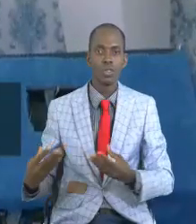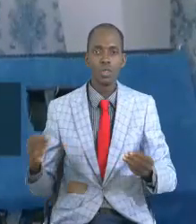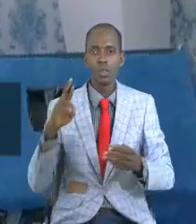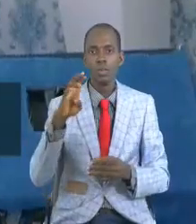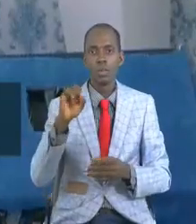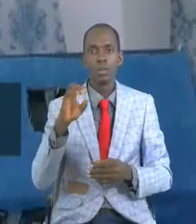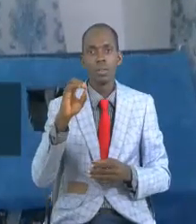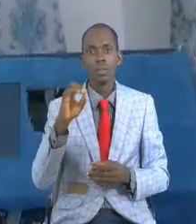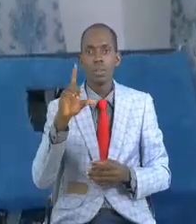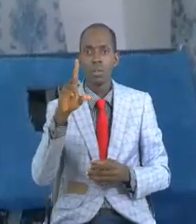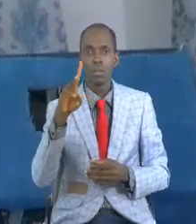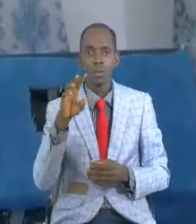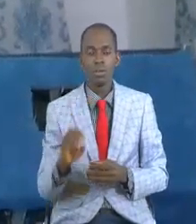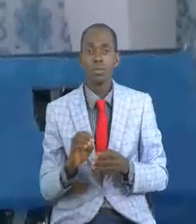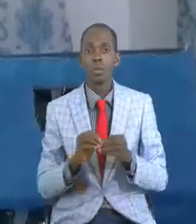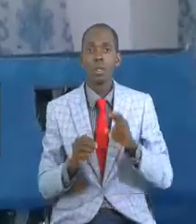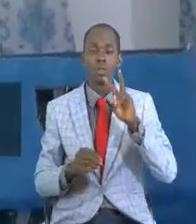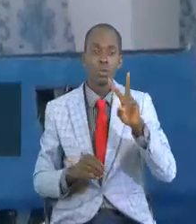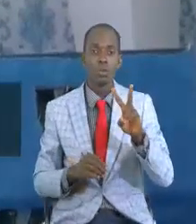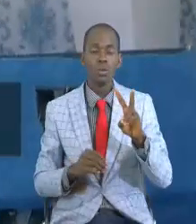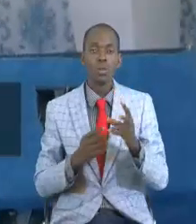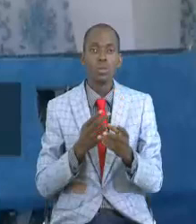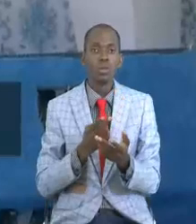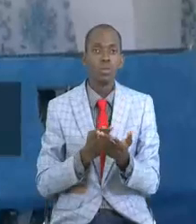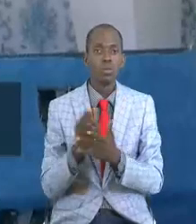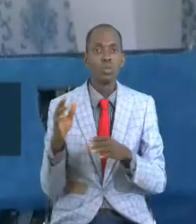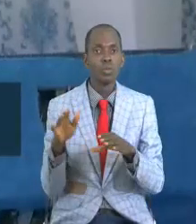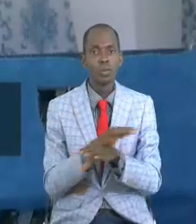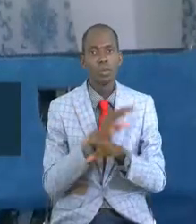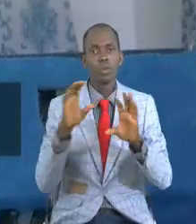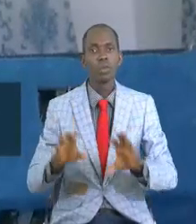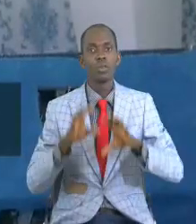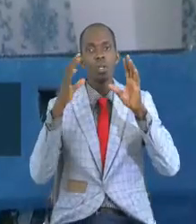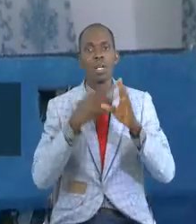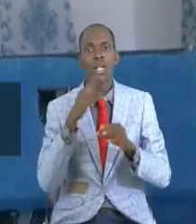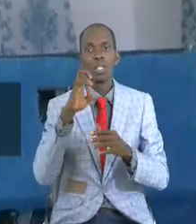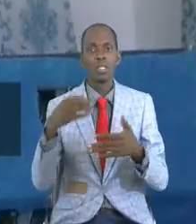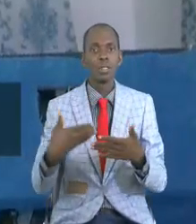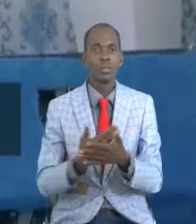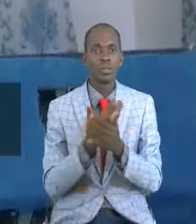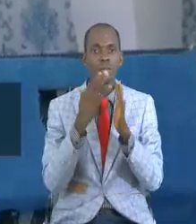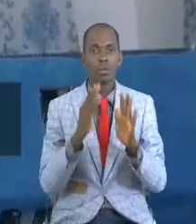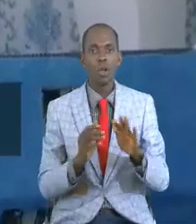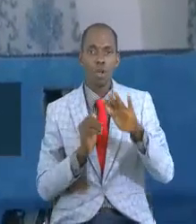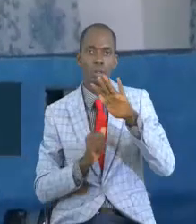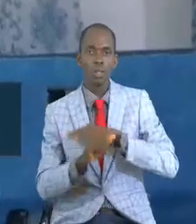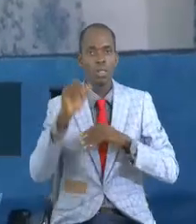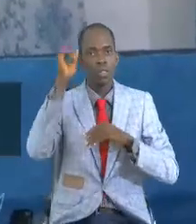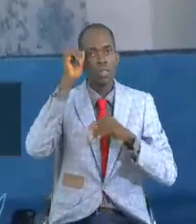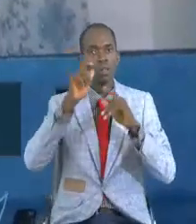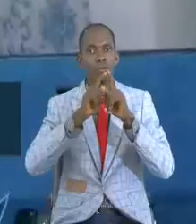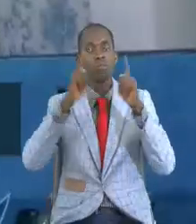truthful consecration and renewal under his supreme reign. Number